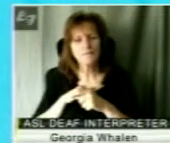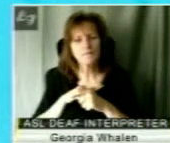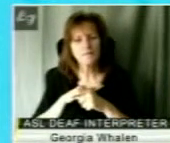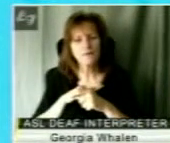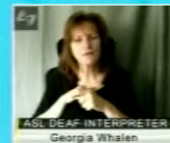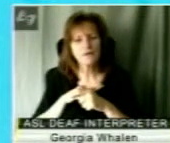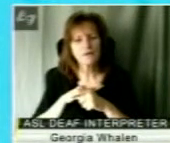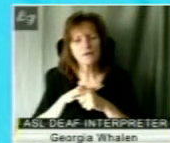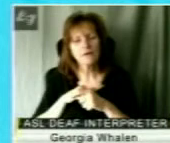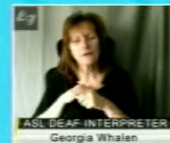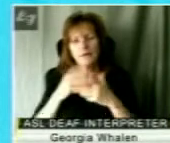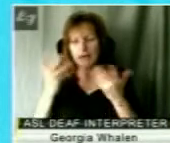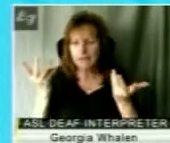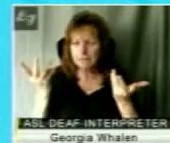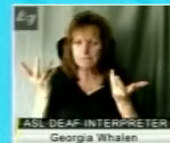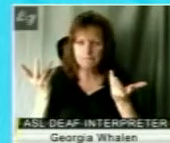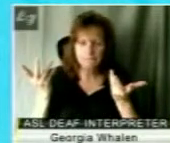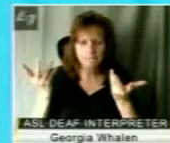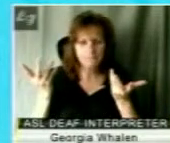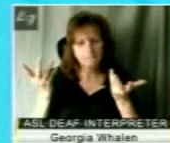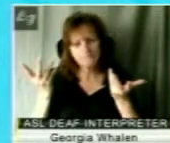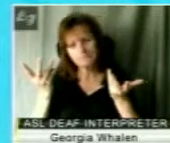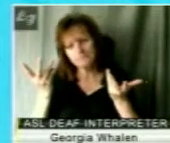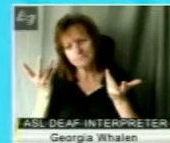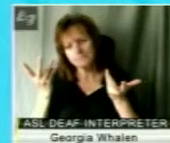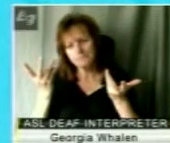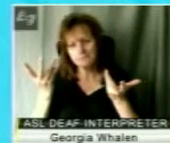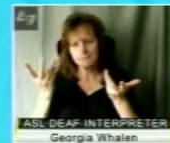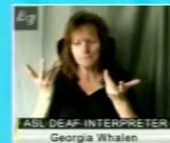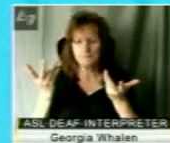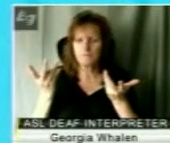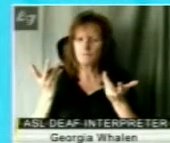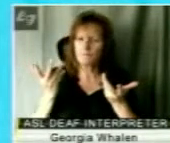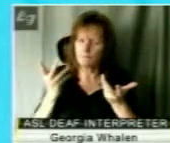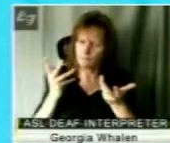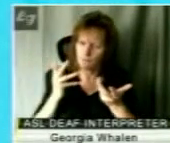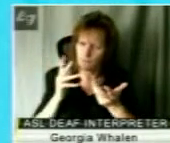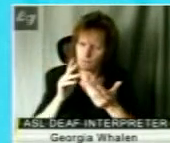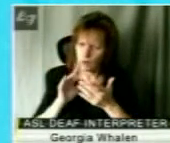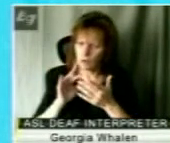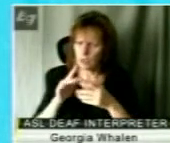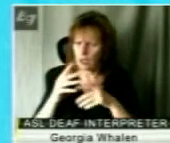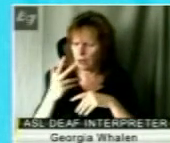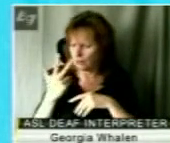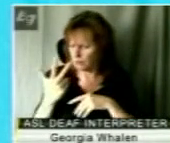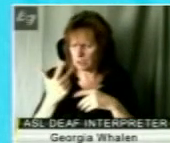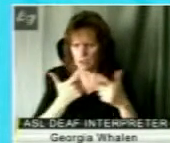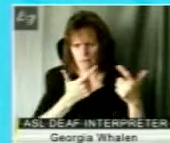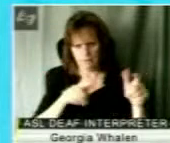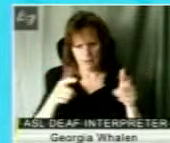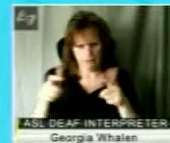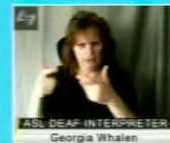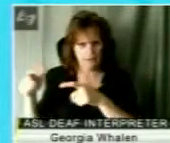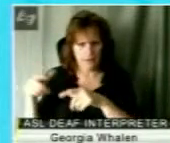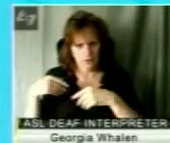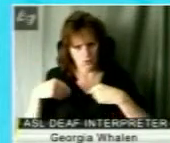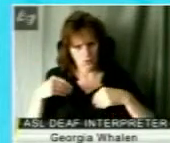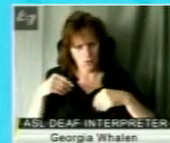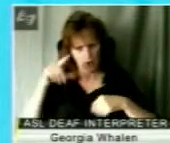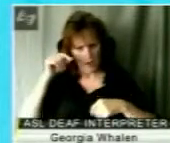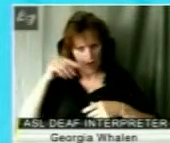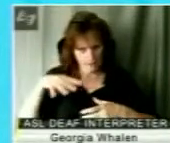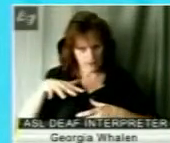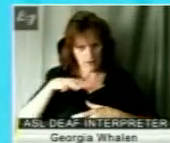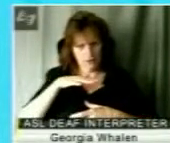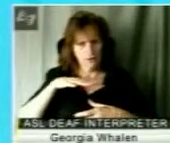I just wrote a story this about three retailers that I reached out to, three major retailers in Hamilton that had employees come down